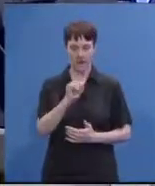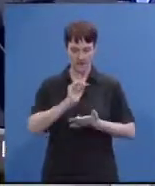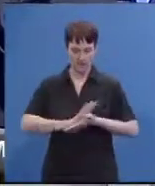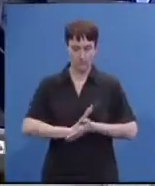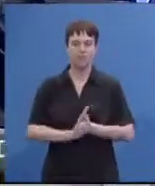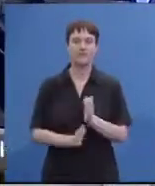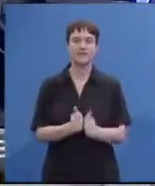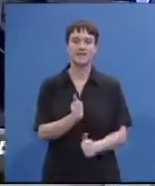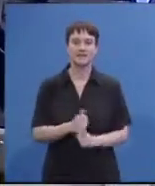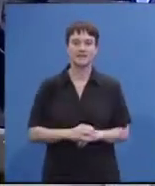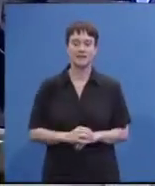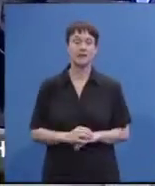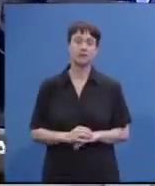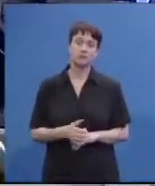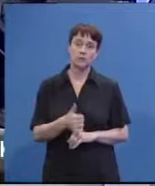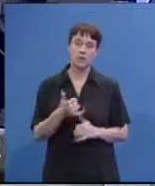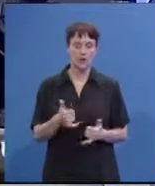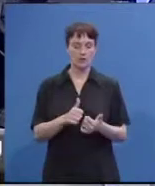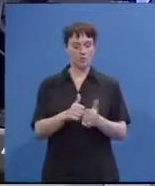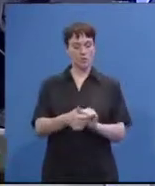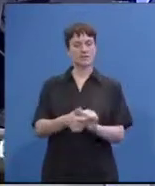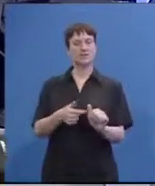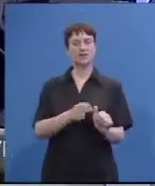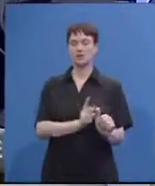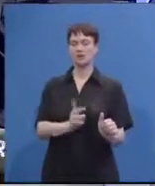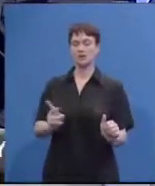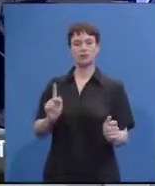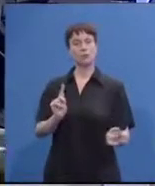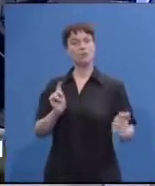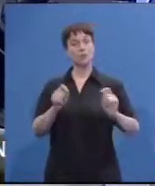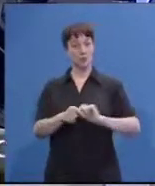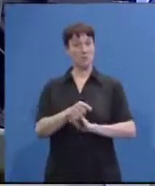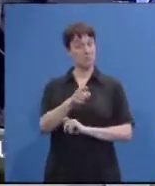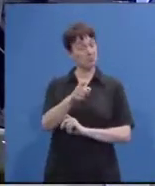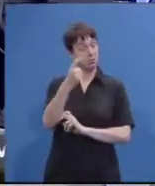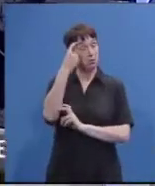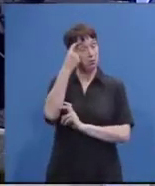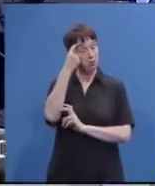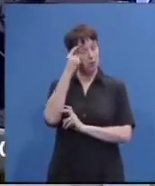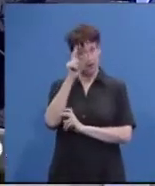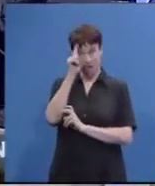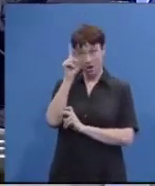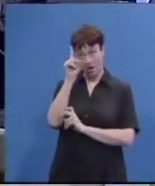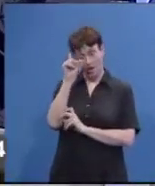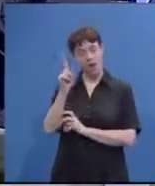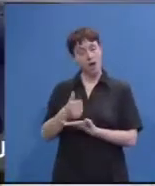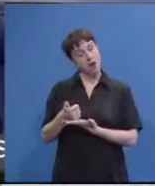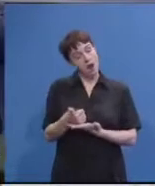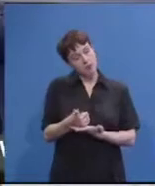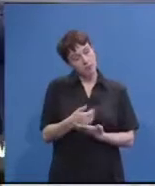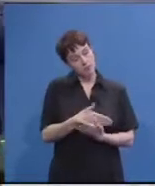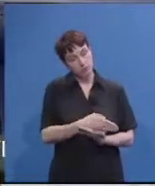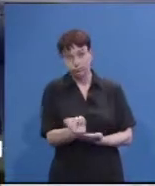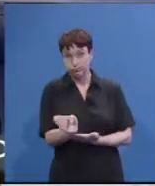of transformation within the sporting codes, how would you say Madiba helped influence where we are today? Because,